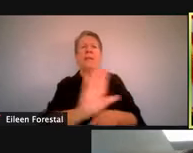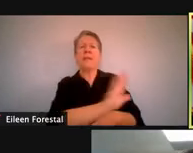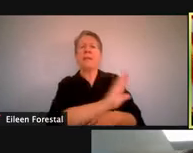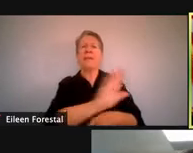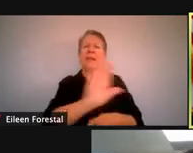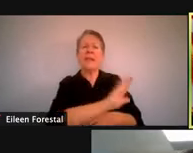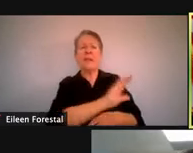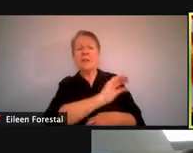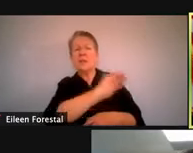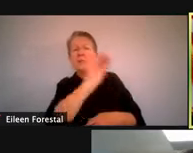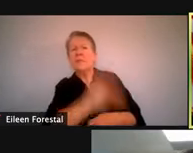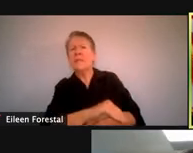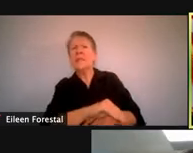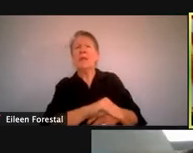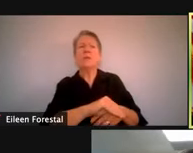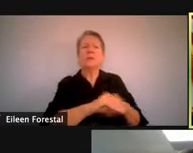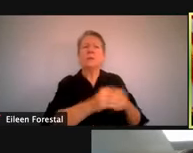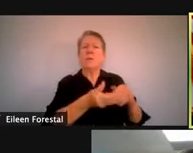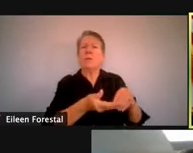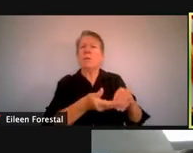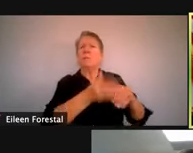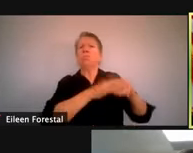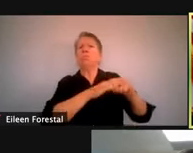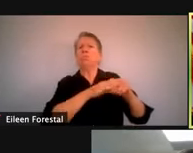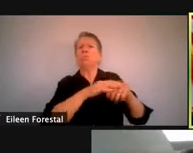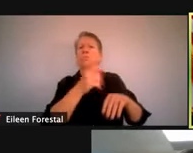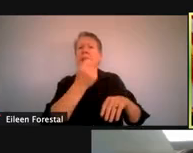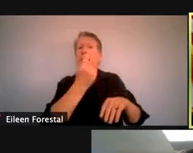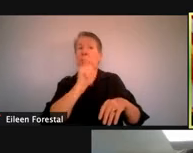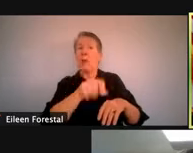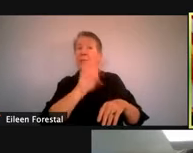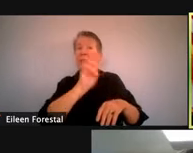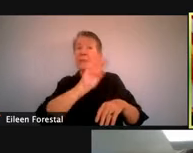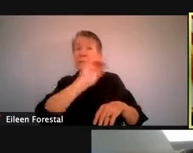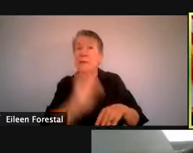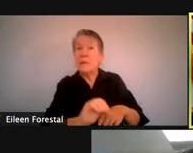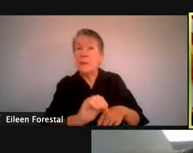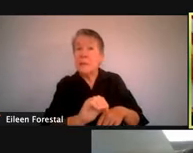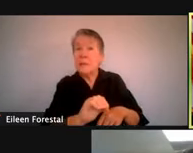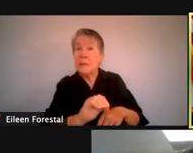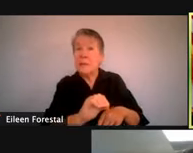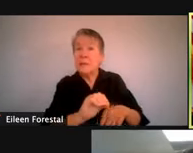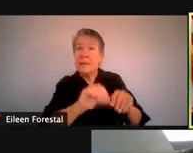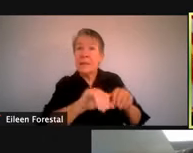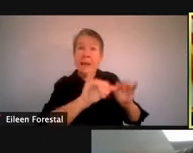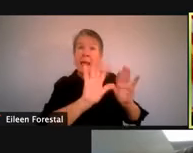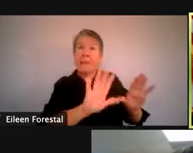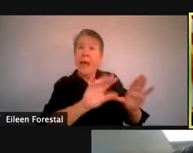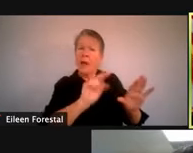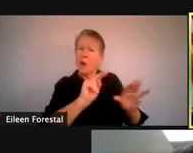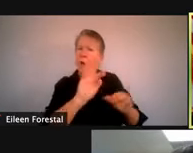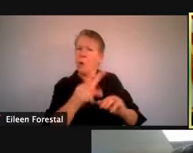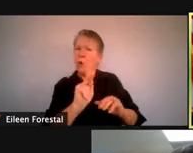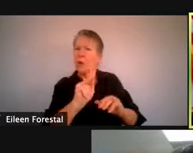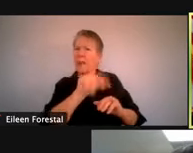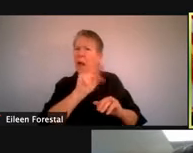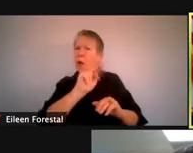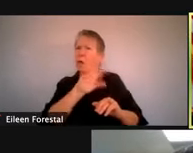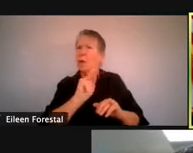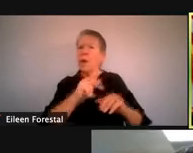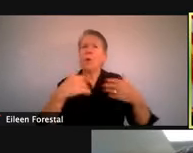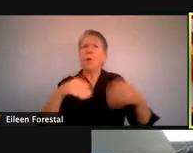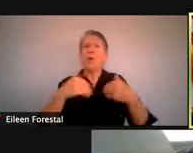to 11.6%. Newark has been extremely resilient in responding to COVID-19, but they needed